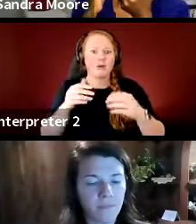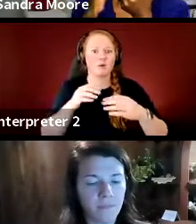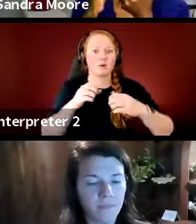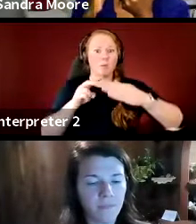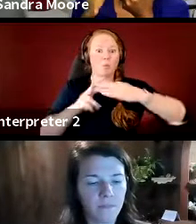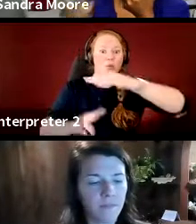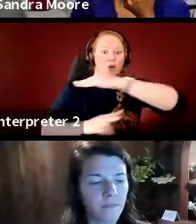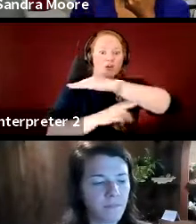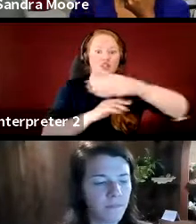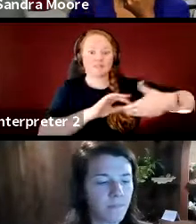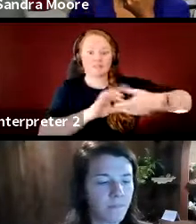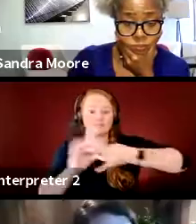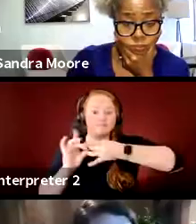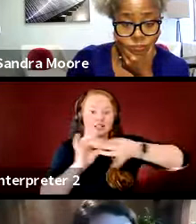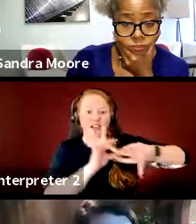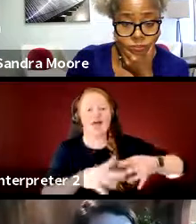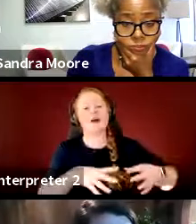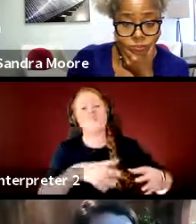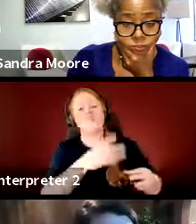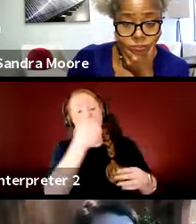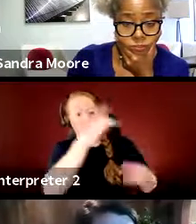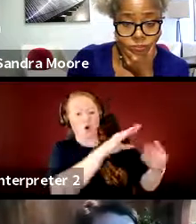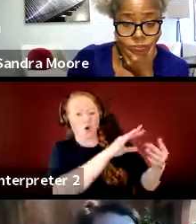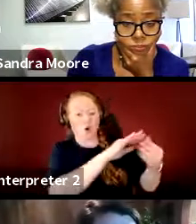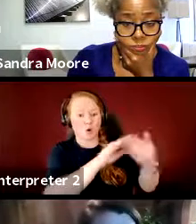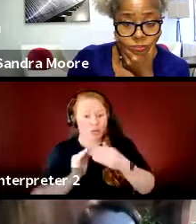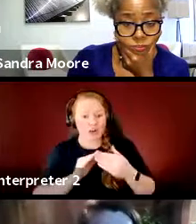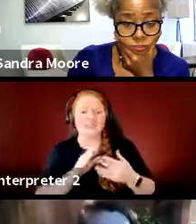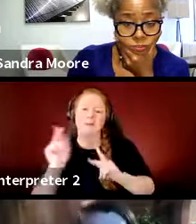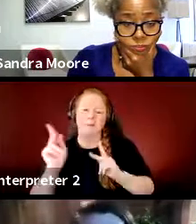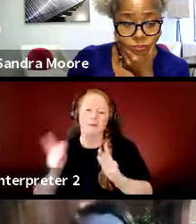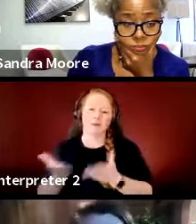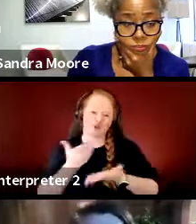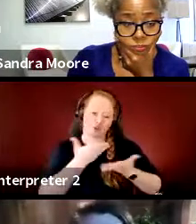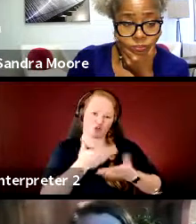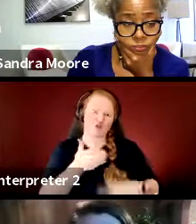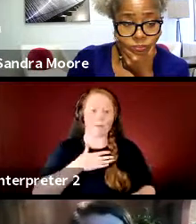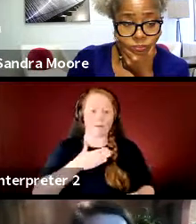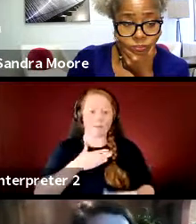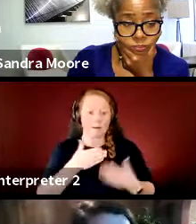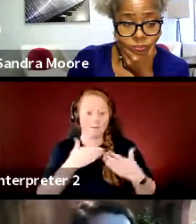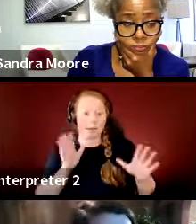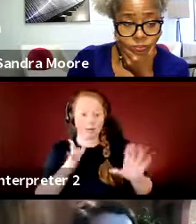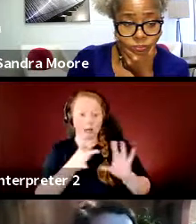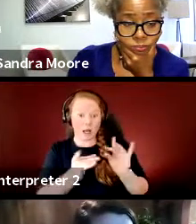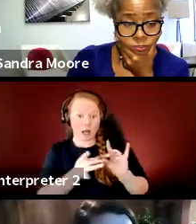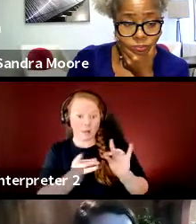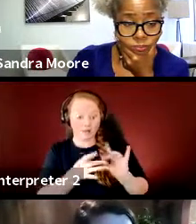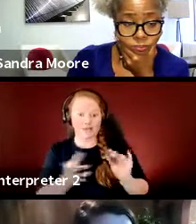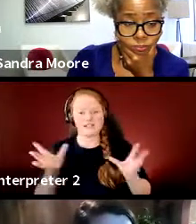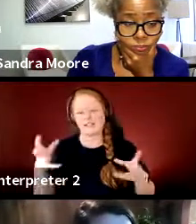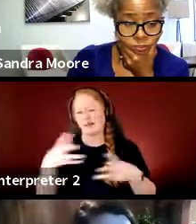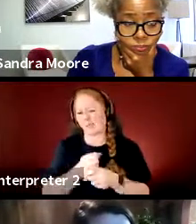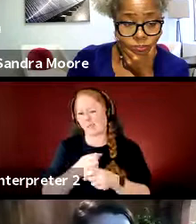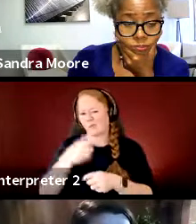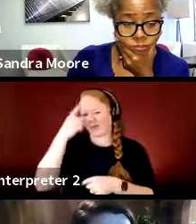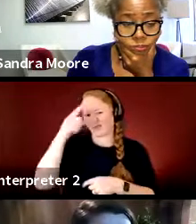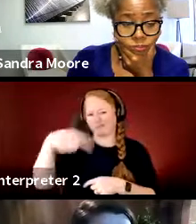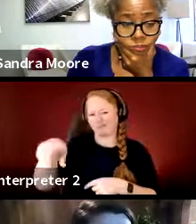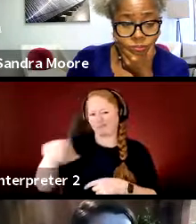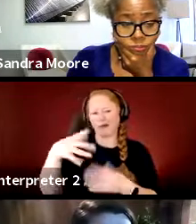then also the people who serve them. So my public comments today are a summary of what our network has told us about the American Rescue Plan